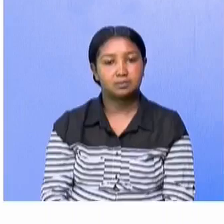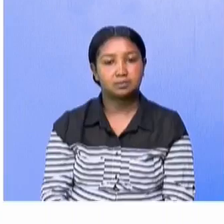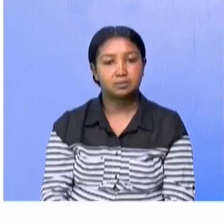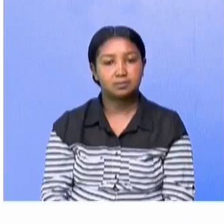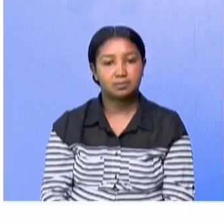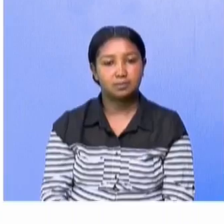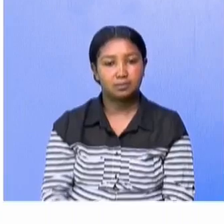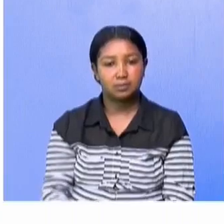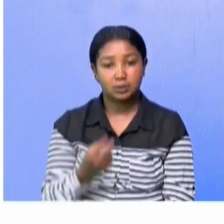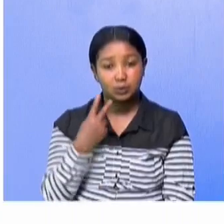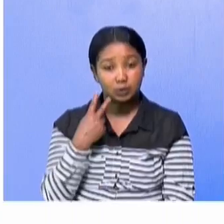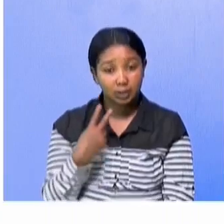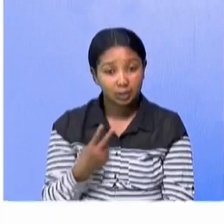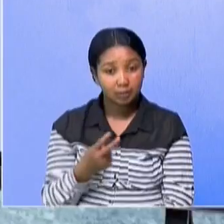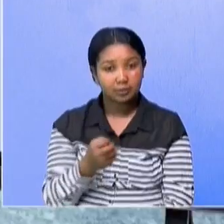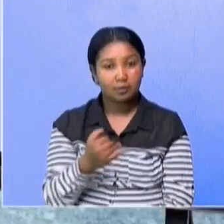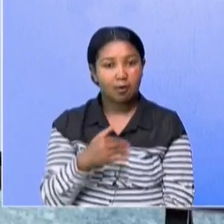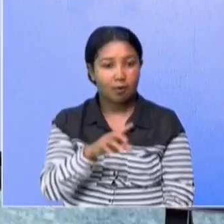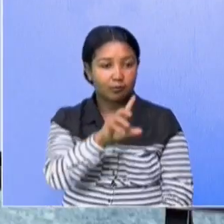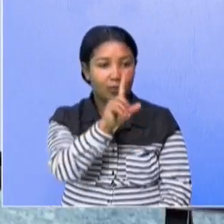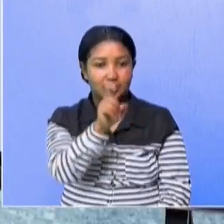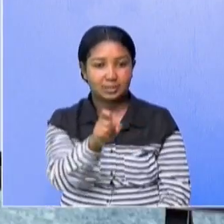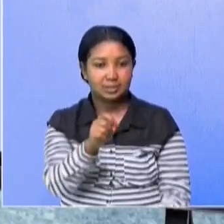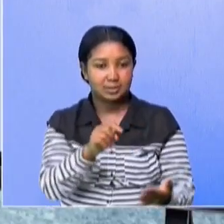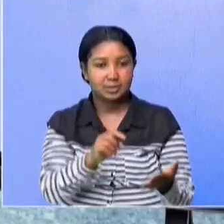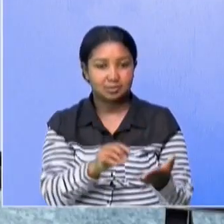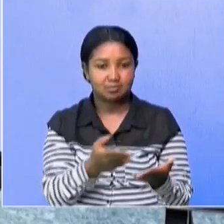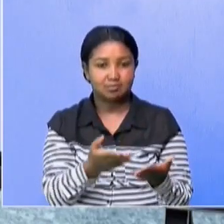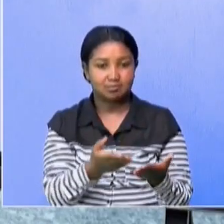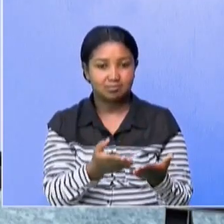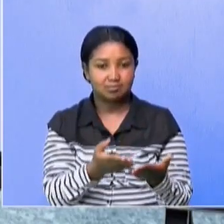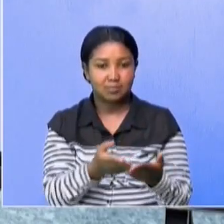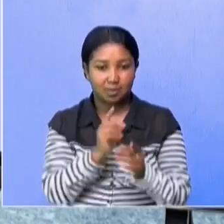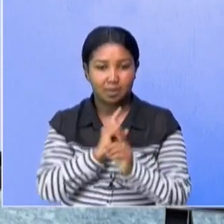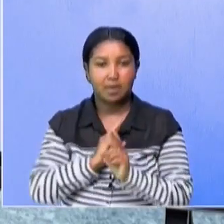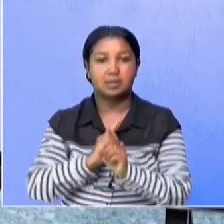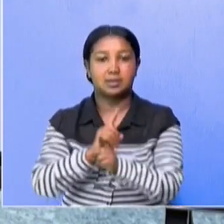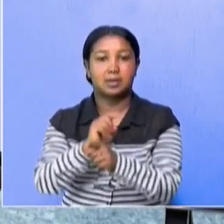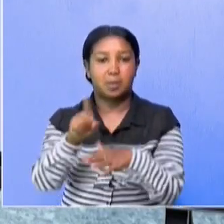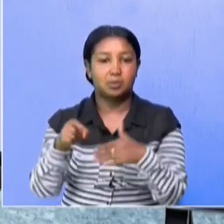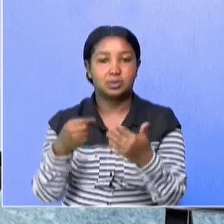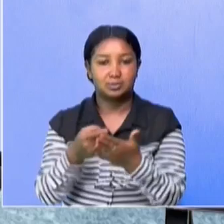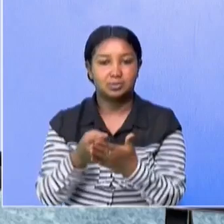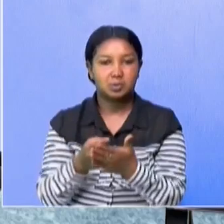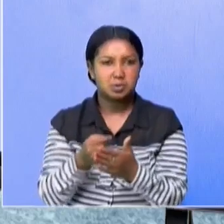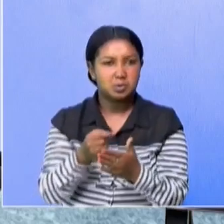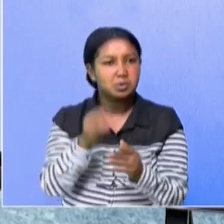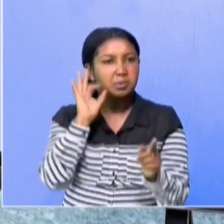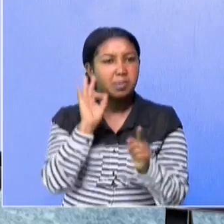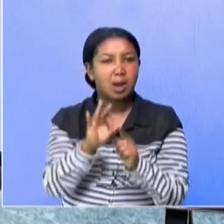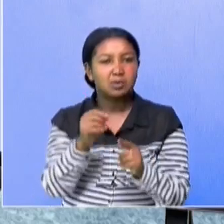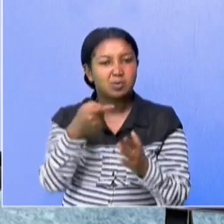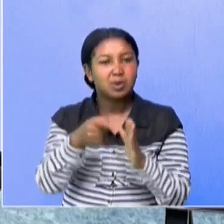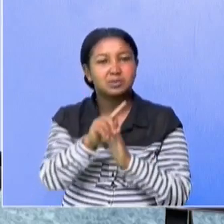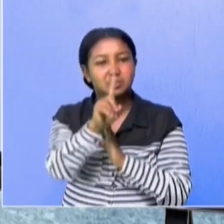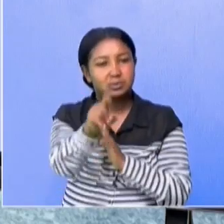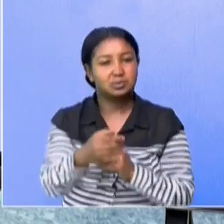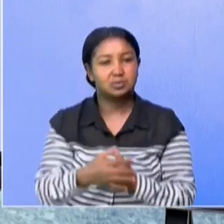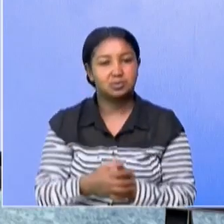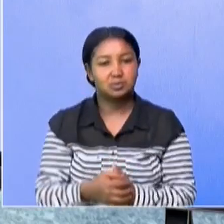You see, you have to ask this question and answer about this question. What are you planning to do?